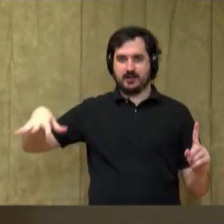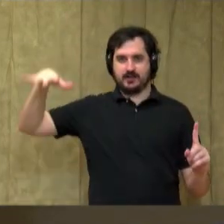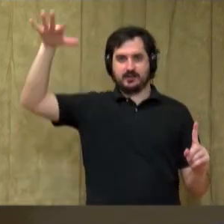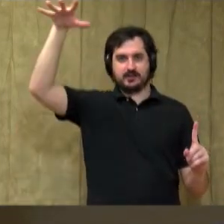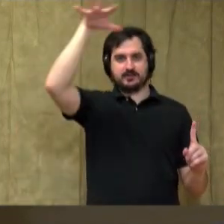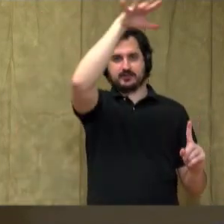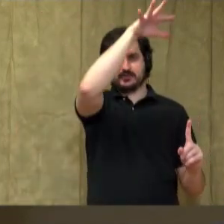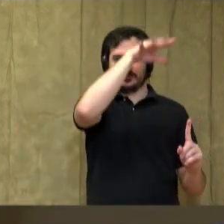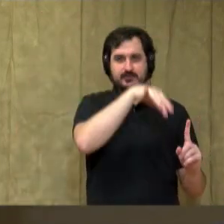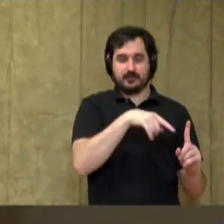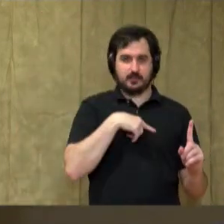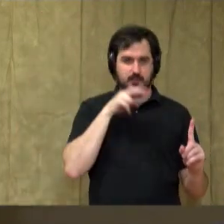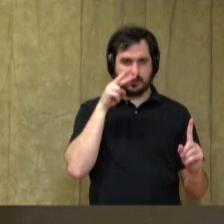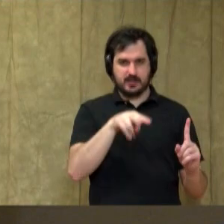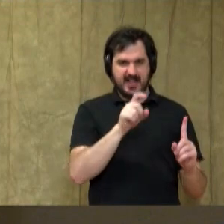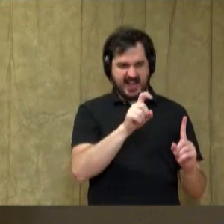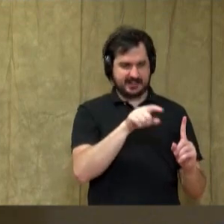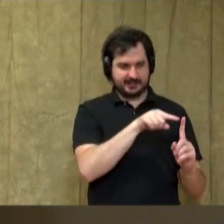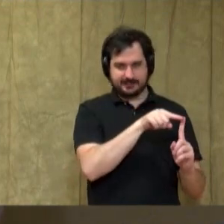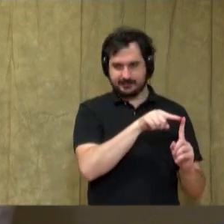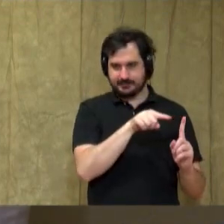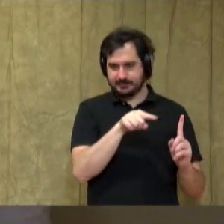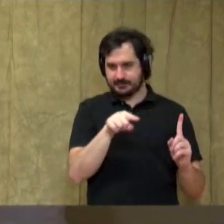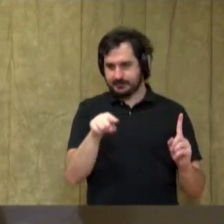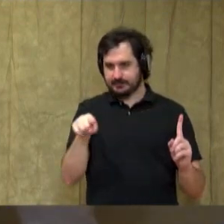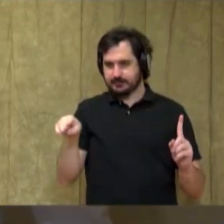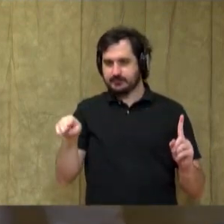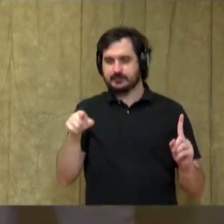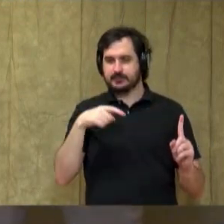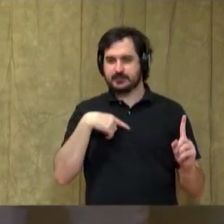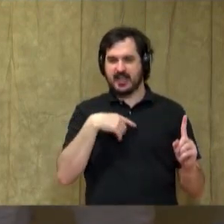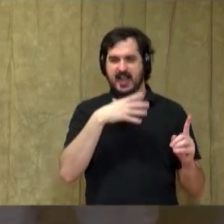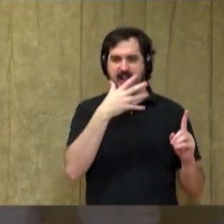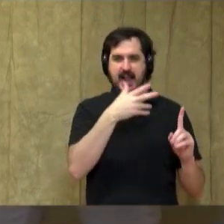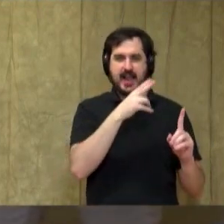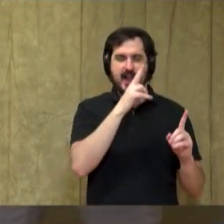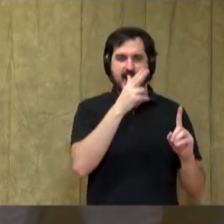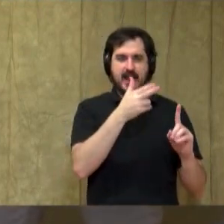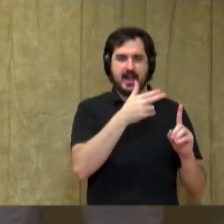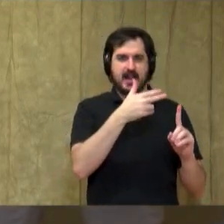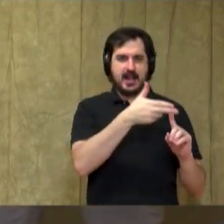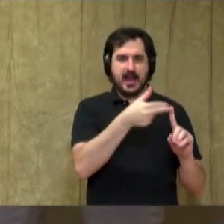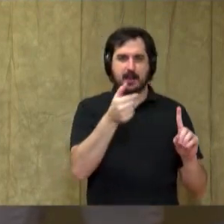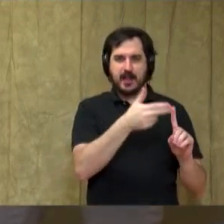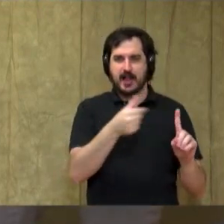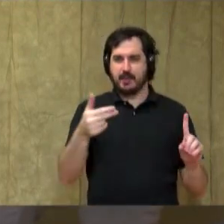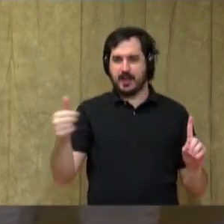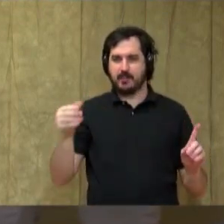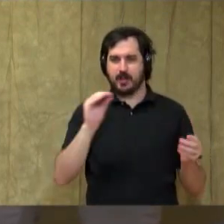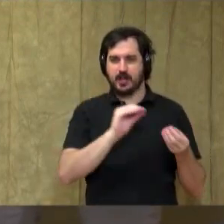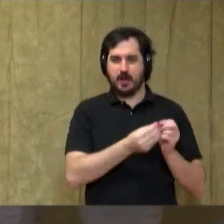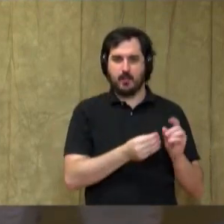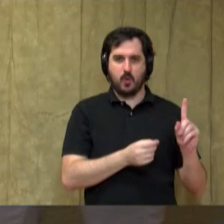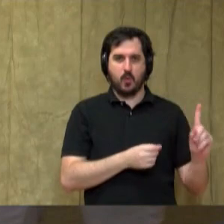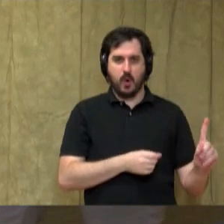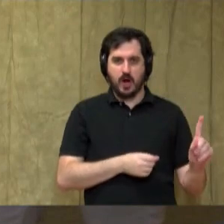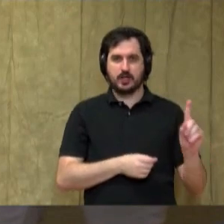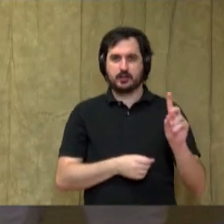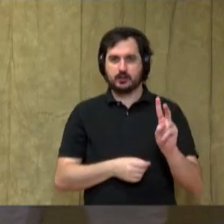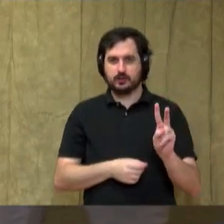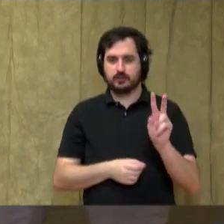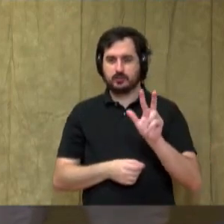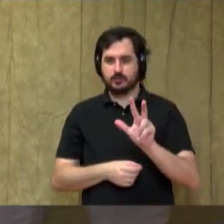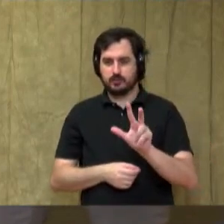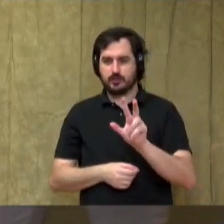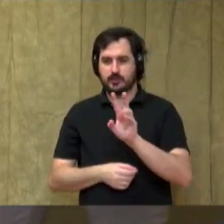looking at that horizontal line, I have you labeling the numbers 1 to 4